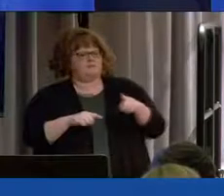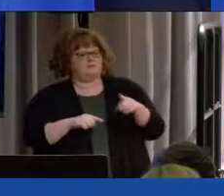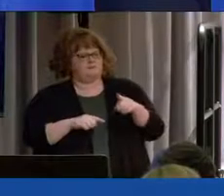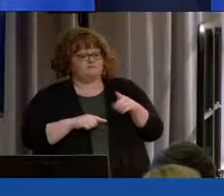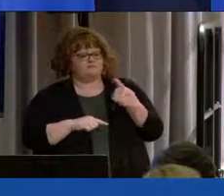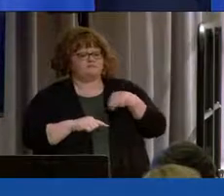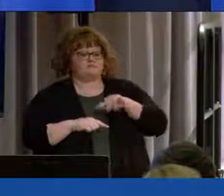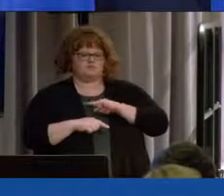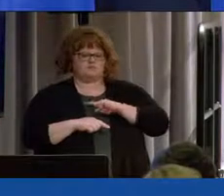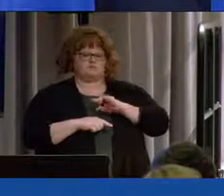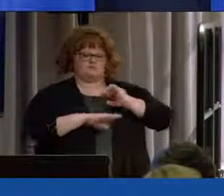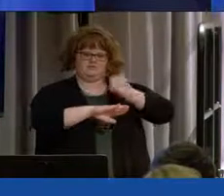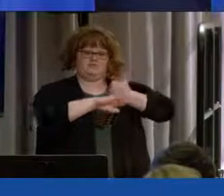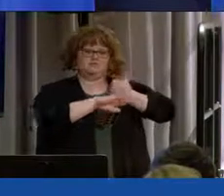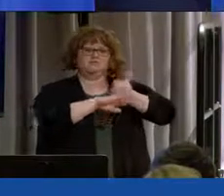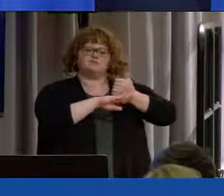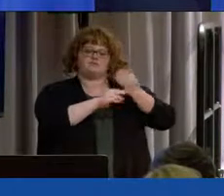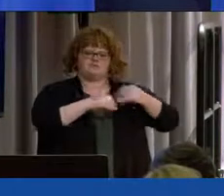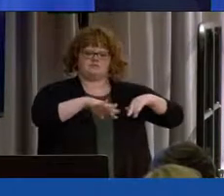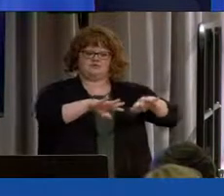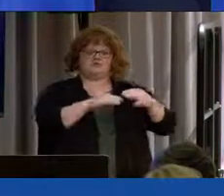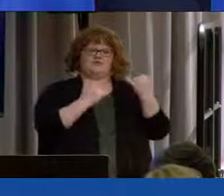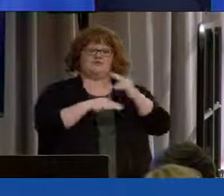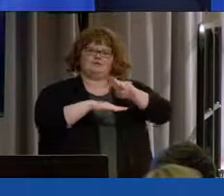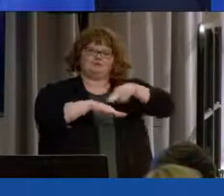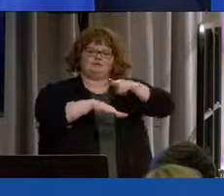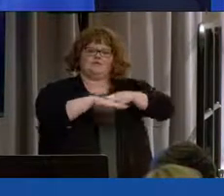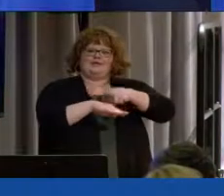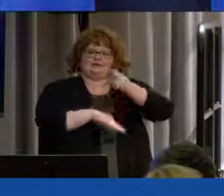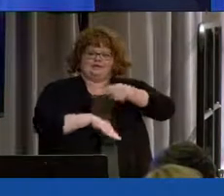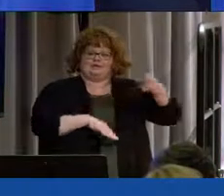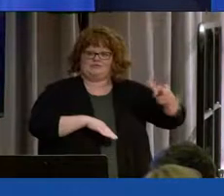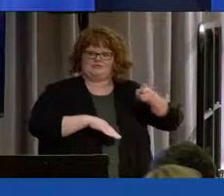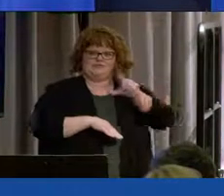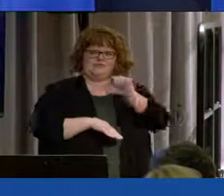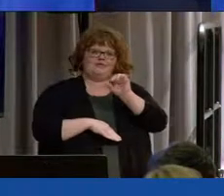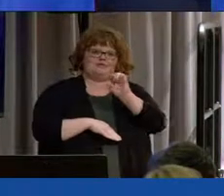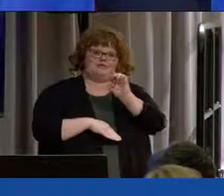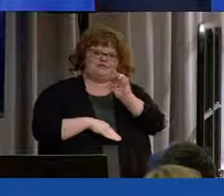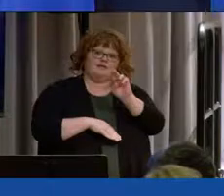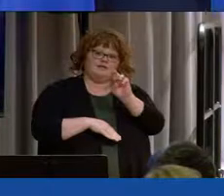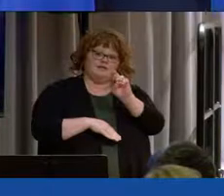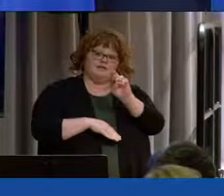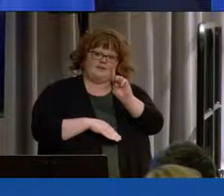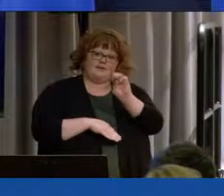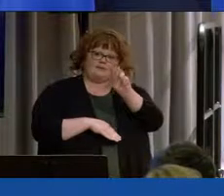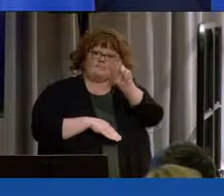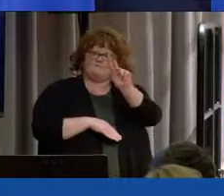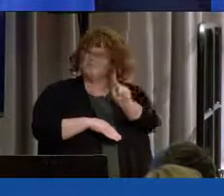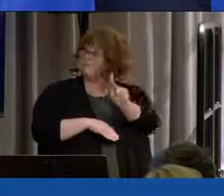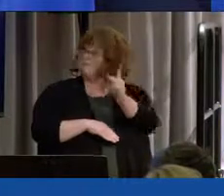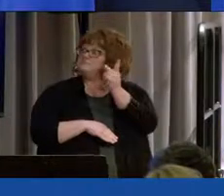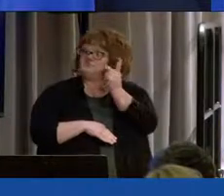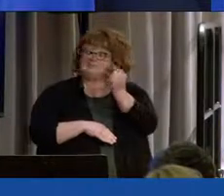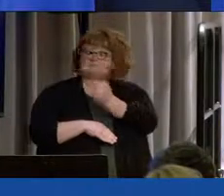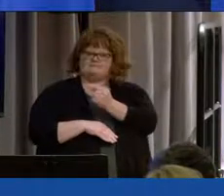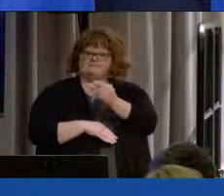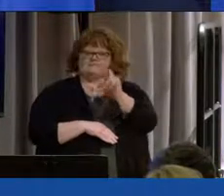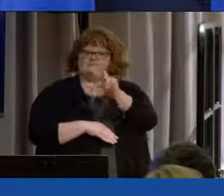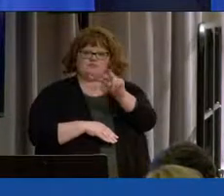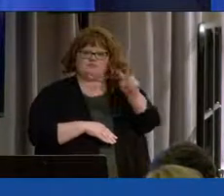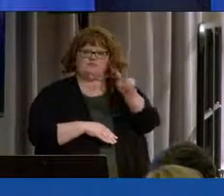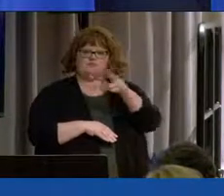our site. It is now a National Historic Landmark site, 22 acres in the center of our campus. And that